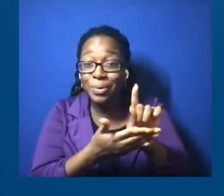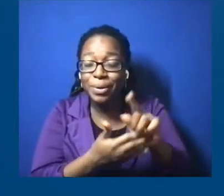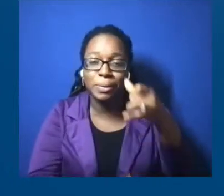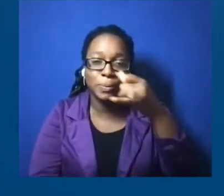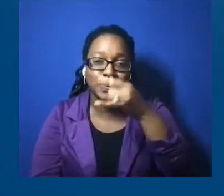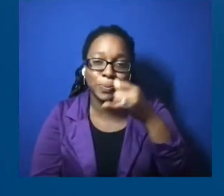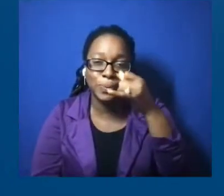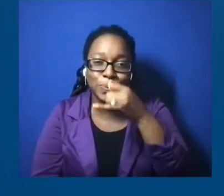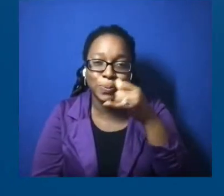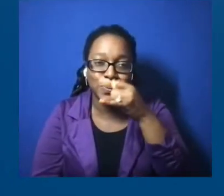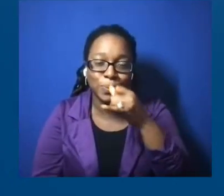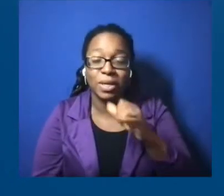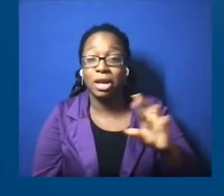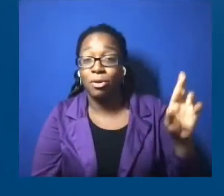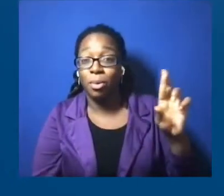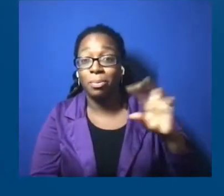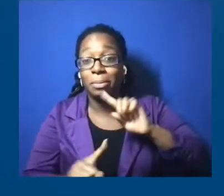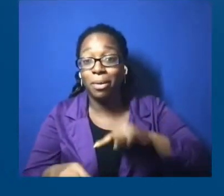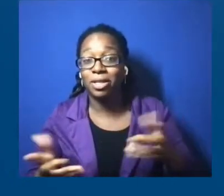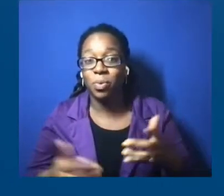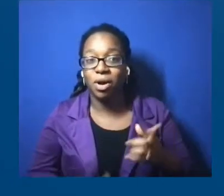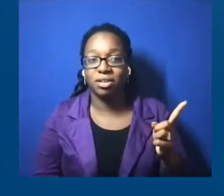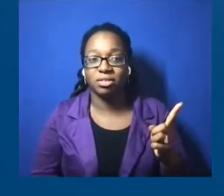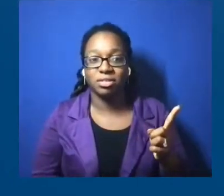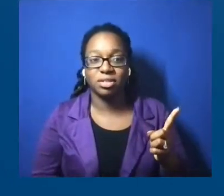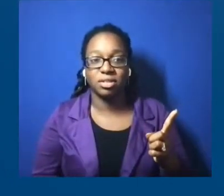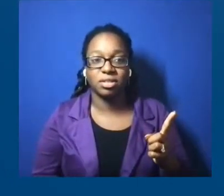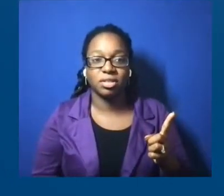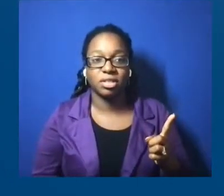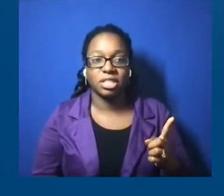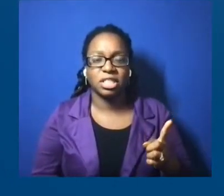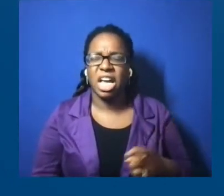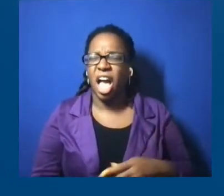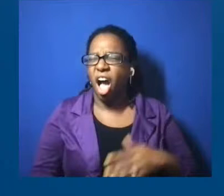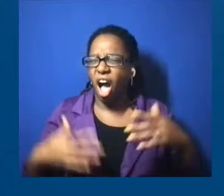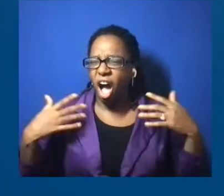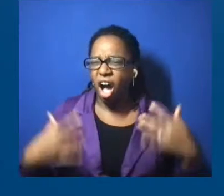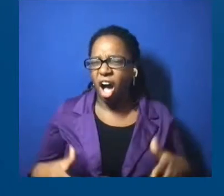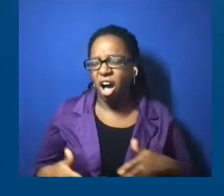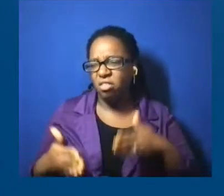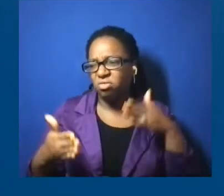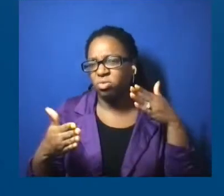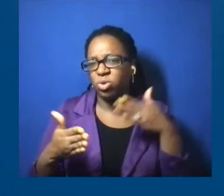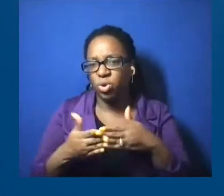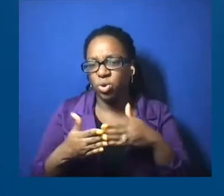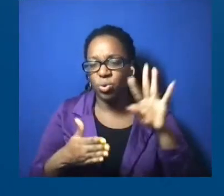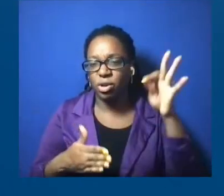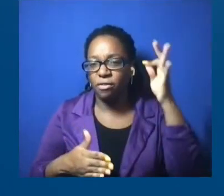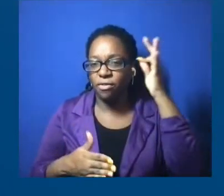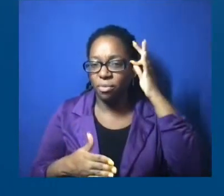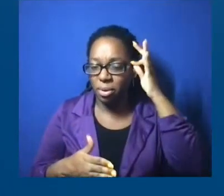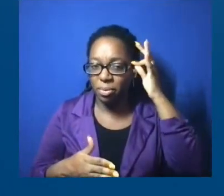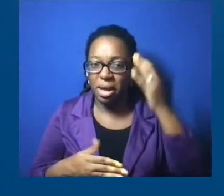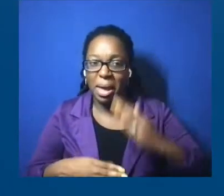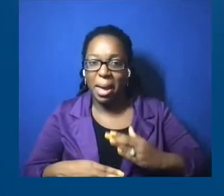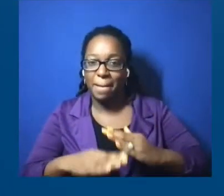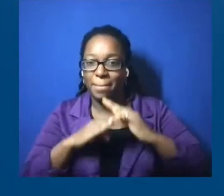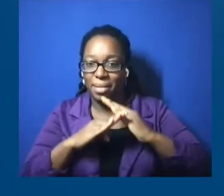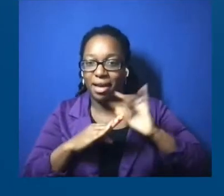And the Republican response? Sue the federal government and block that